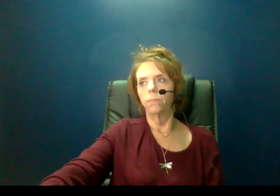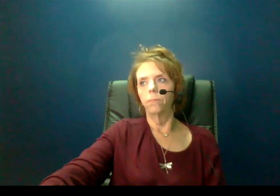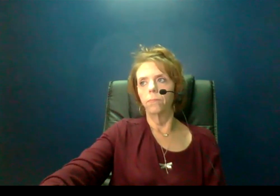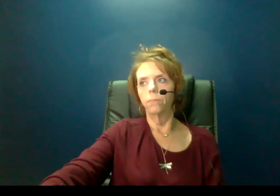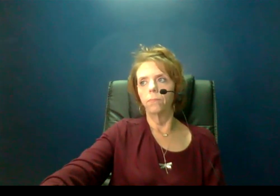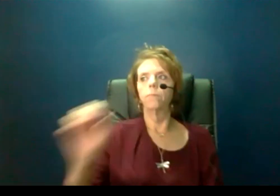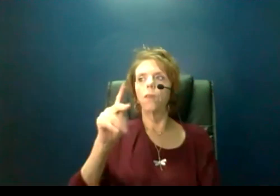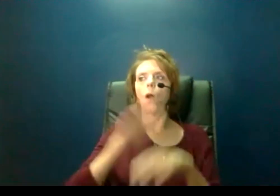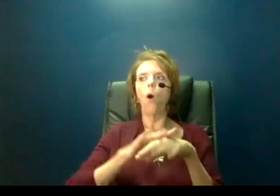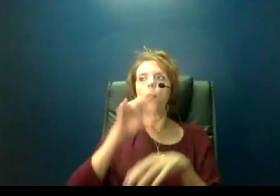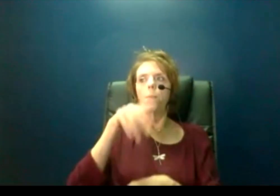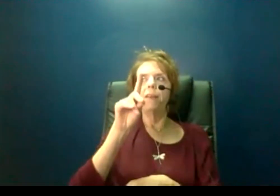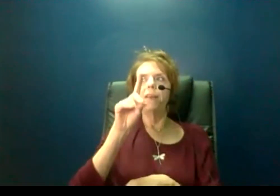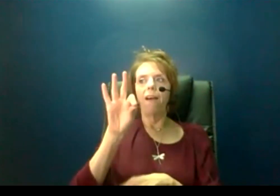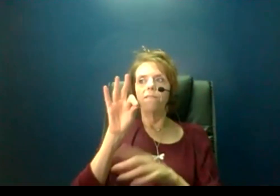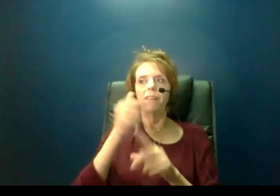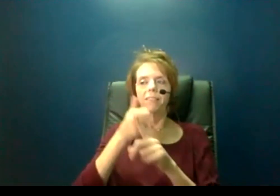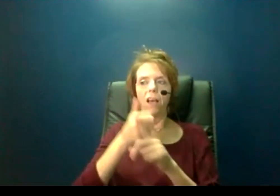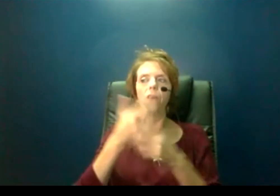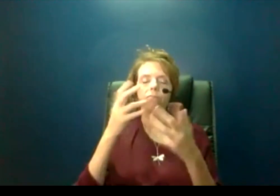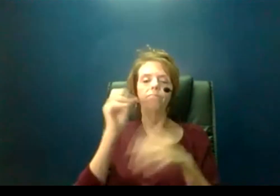on the PDF itself.